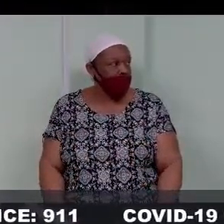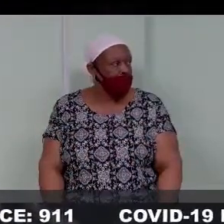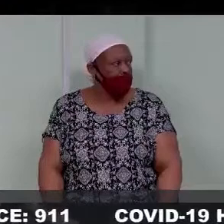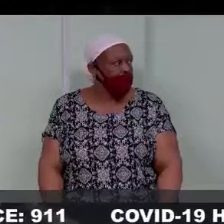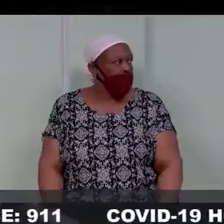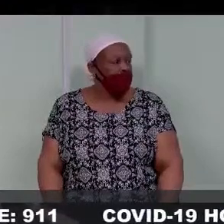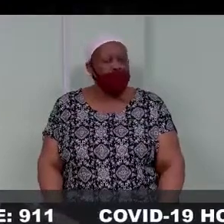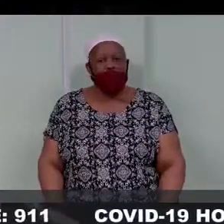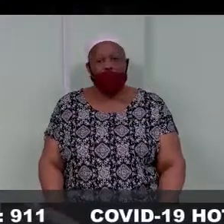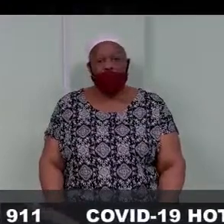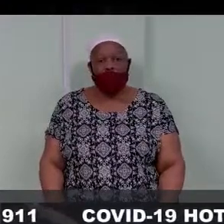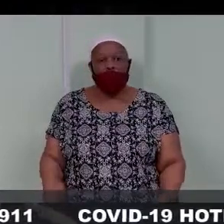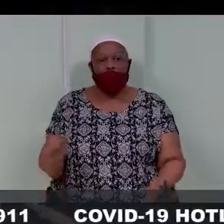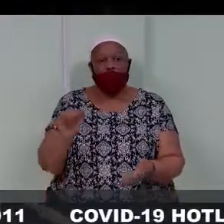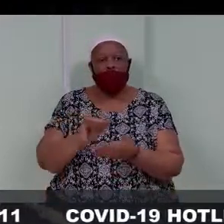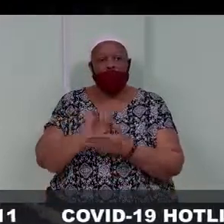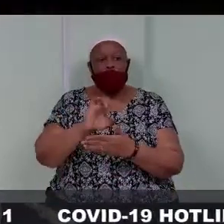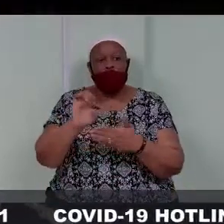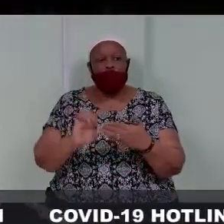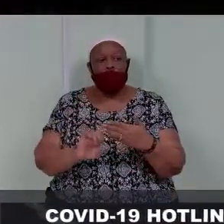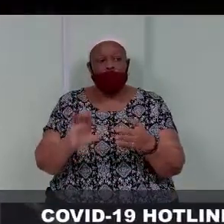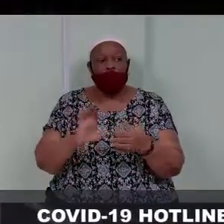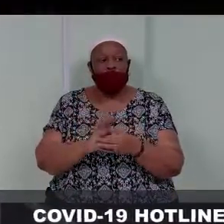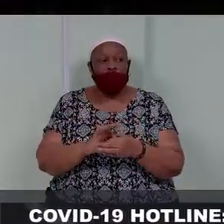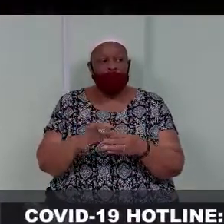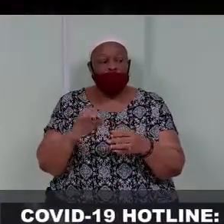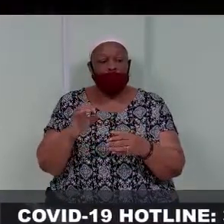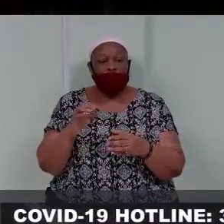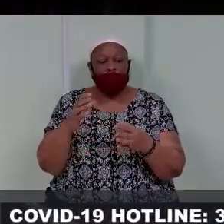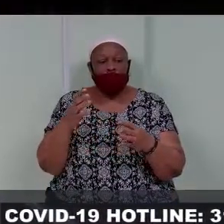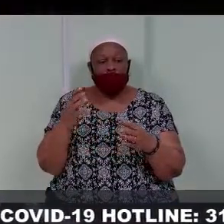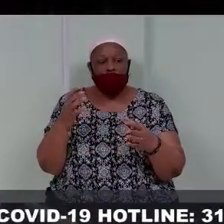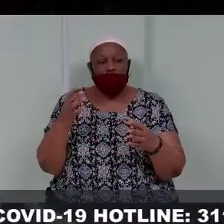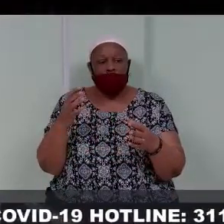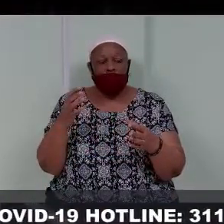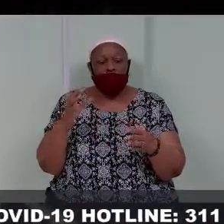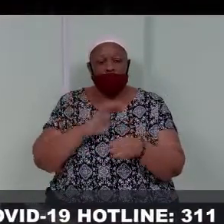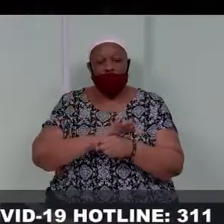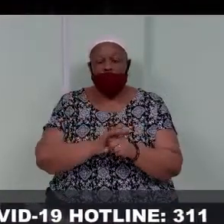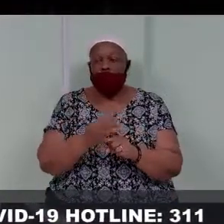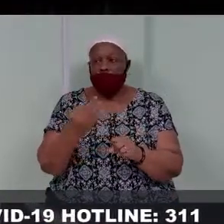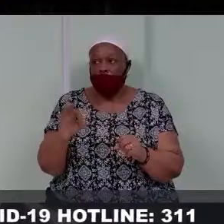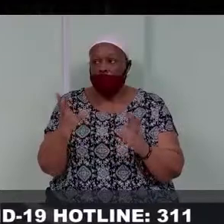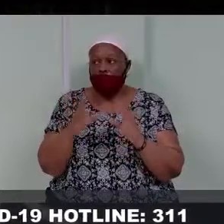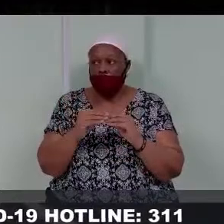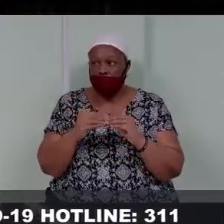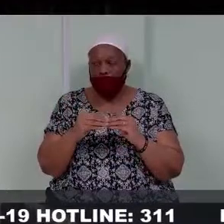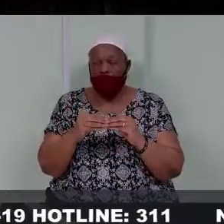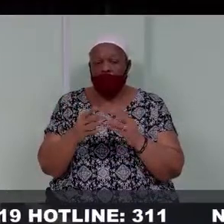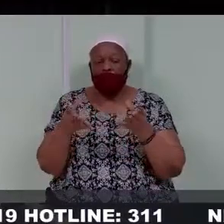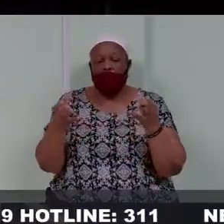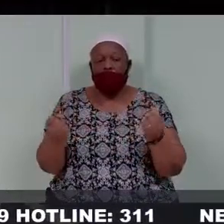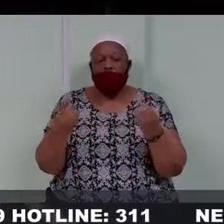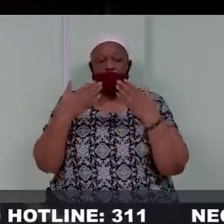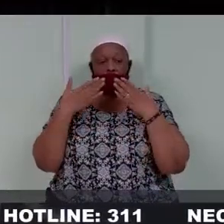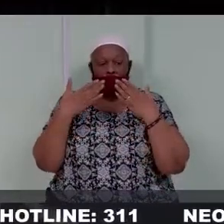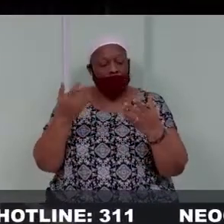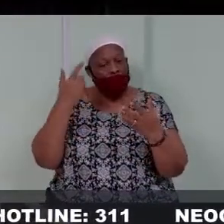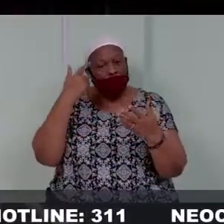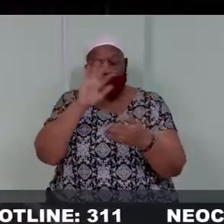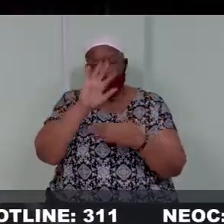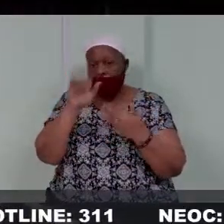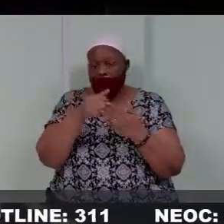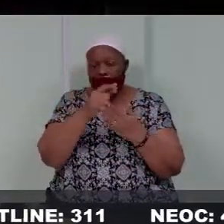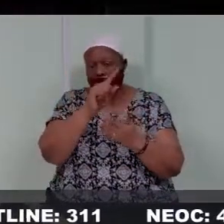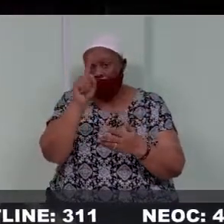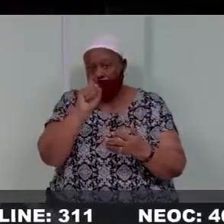today's NEOC COVID-19 weekly briefing. I want to thank you for all of your questions. I